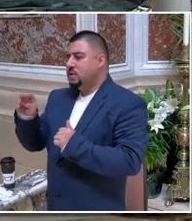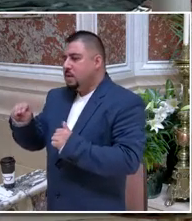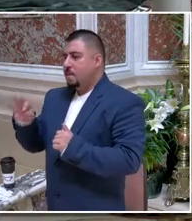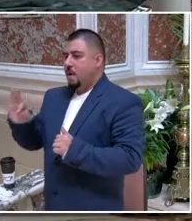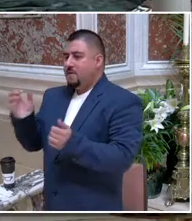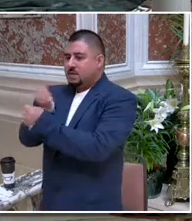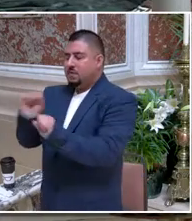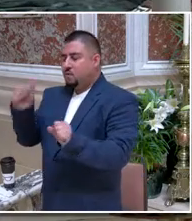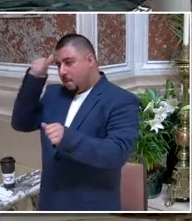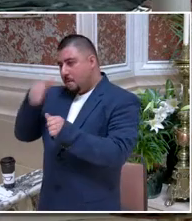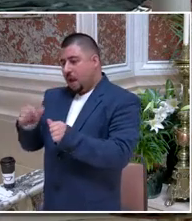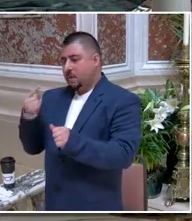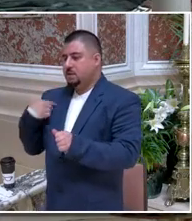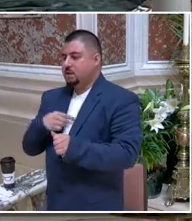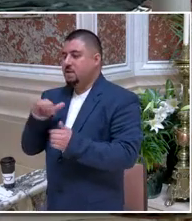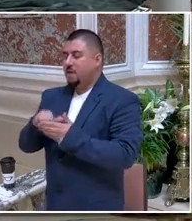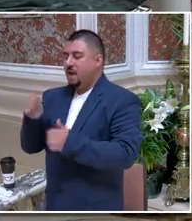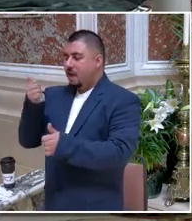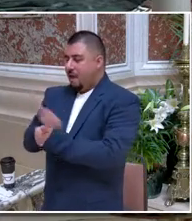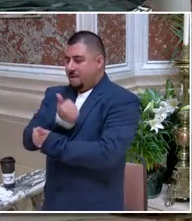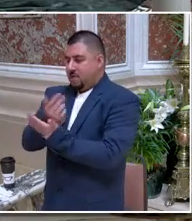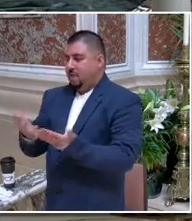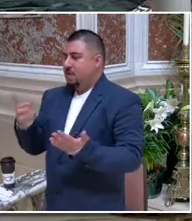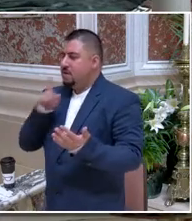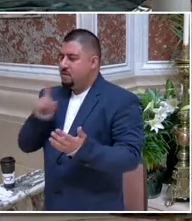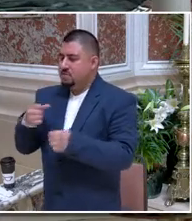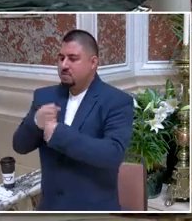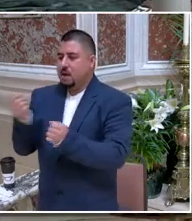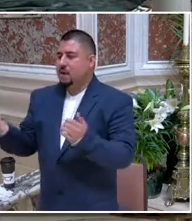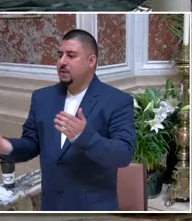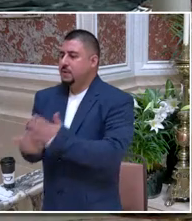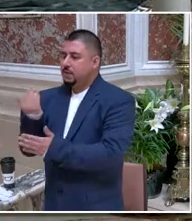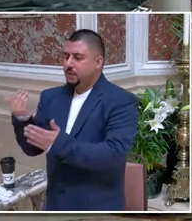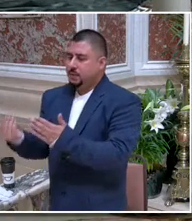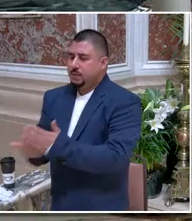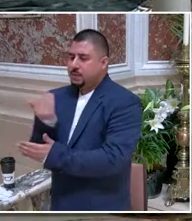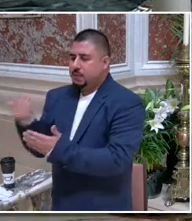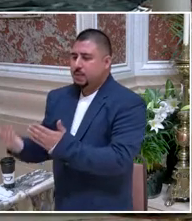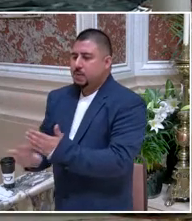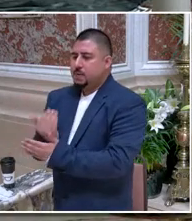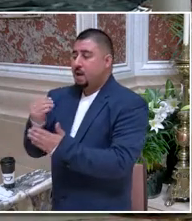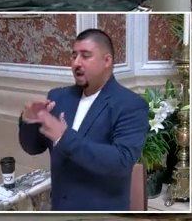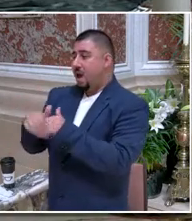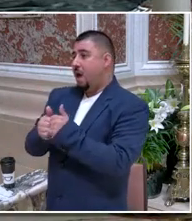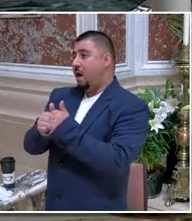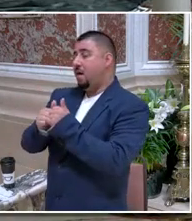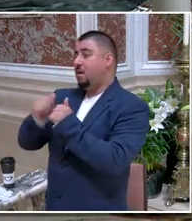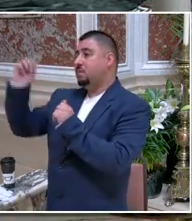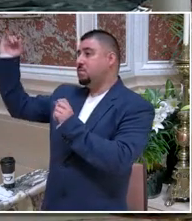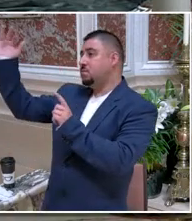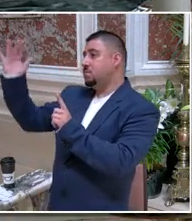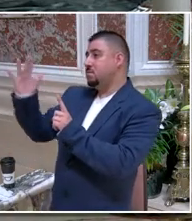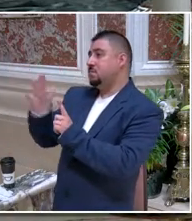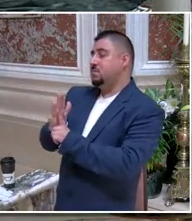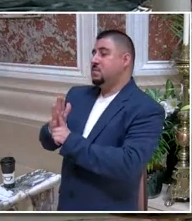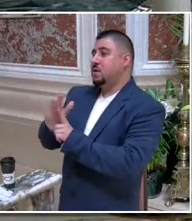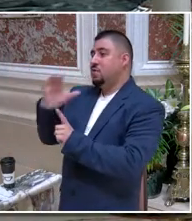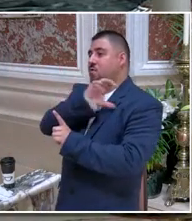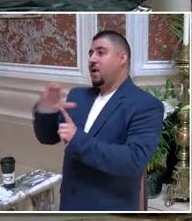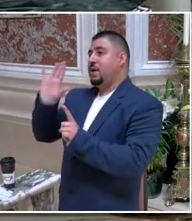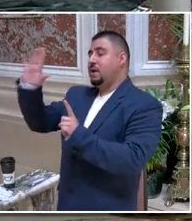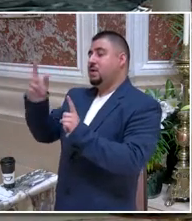remind us everything is made new in the light of Christ's